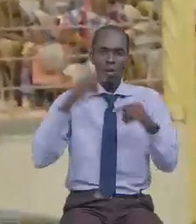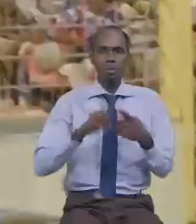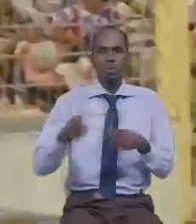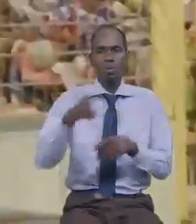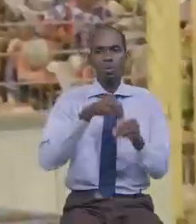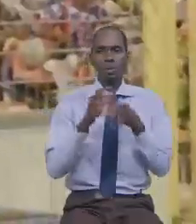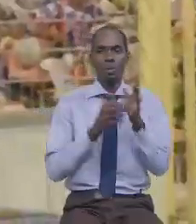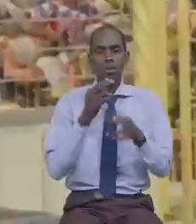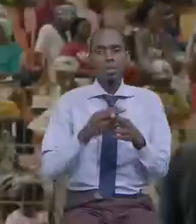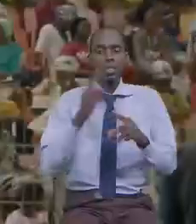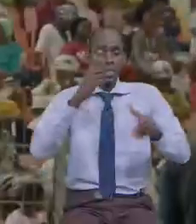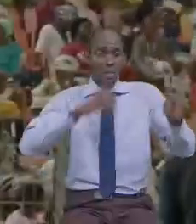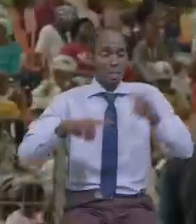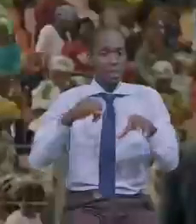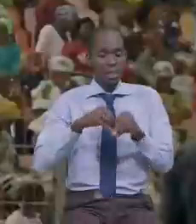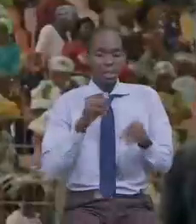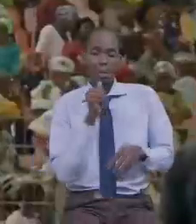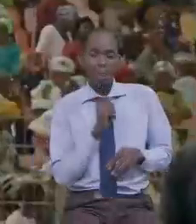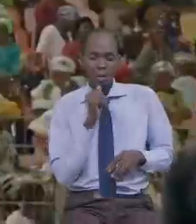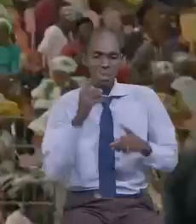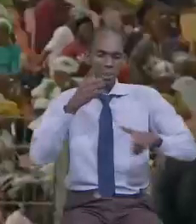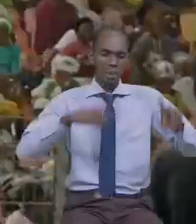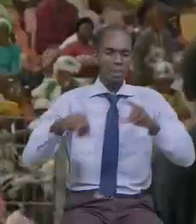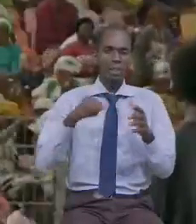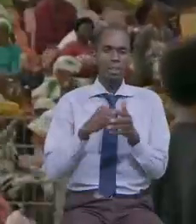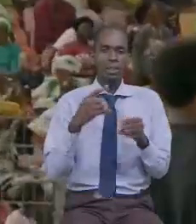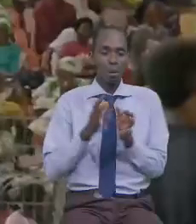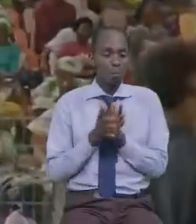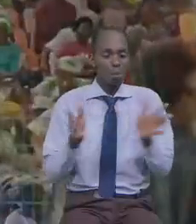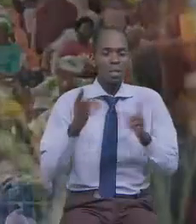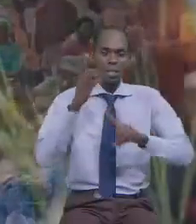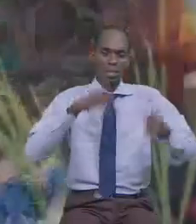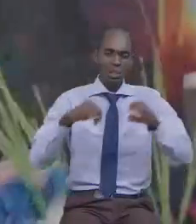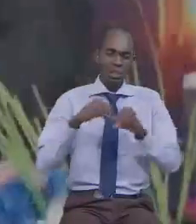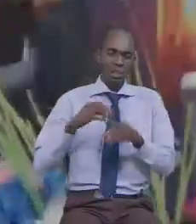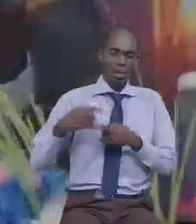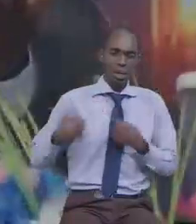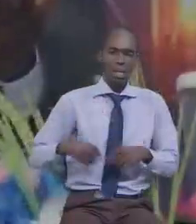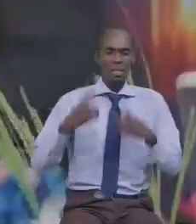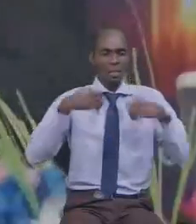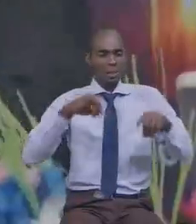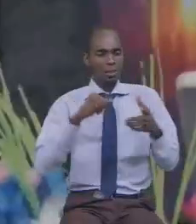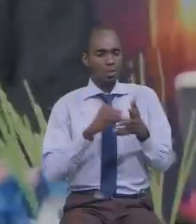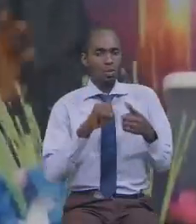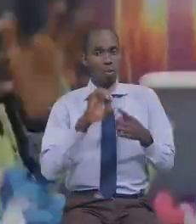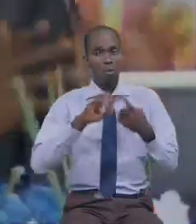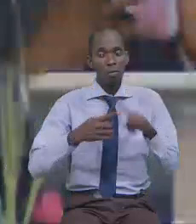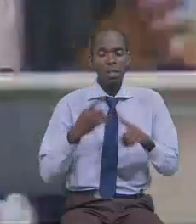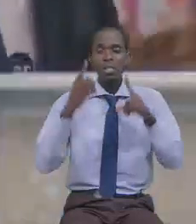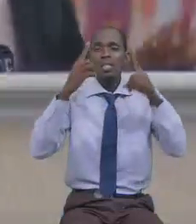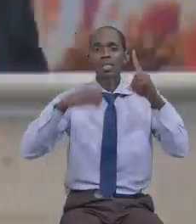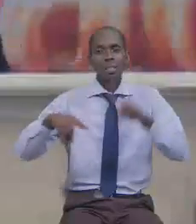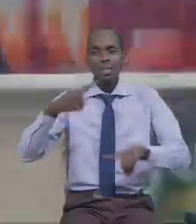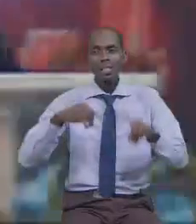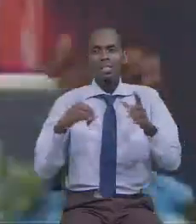in the private, say it in the public, say it in your heart, say it to your friend, say it to whoever cares